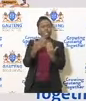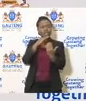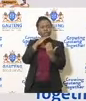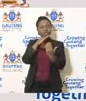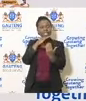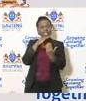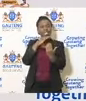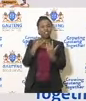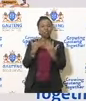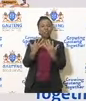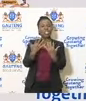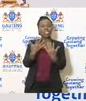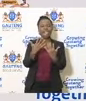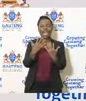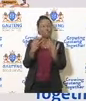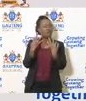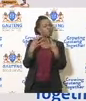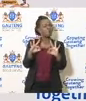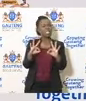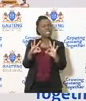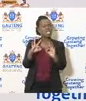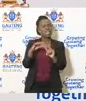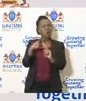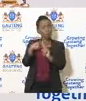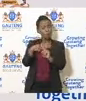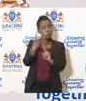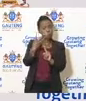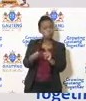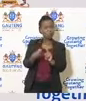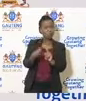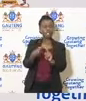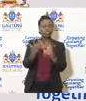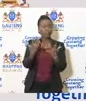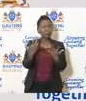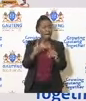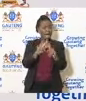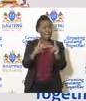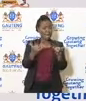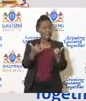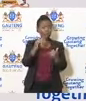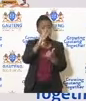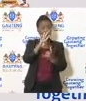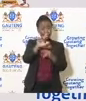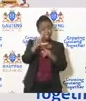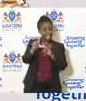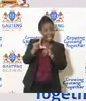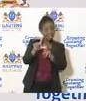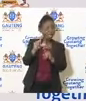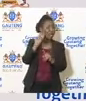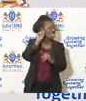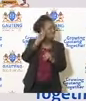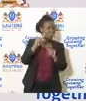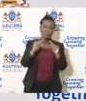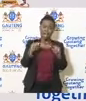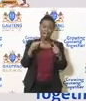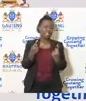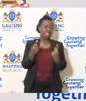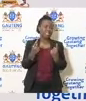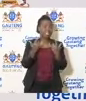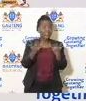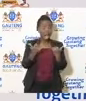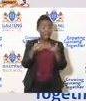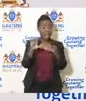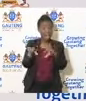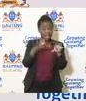COVID-free region. 47 is not something you can ignore. Those 47 active cases, we would